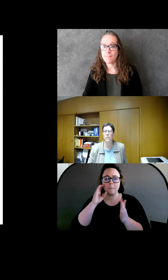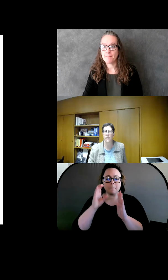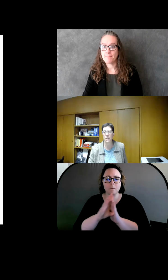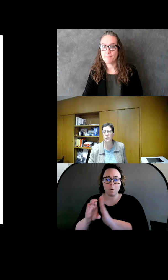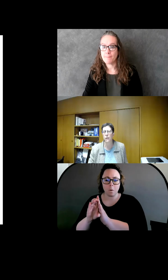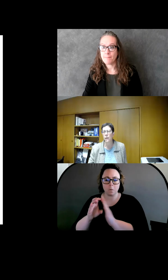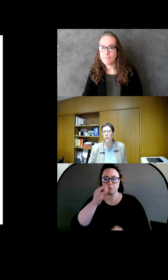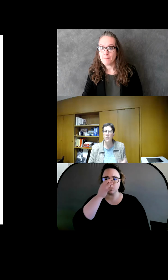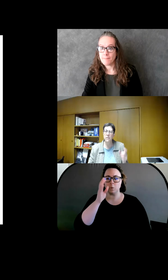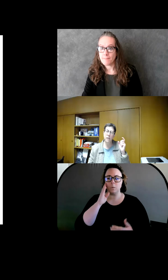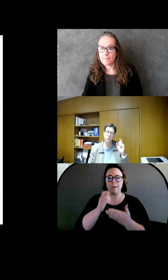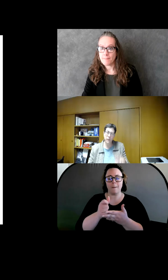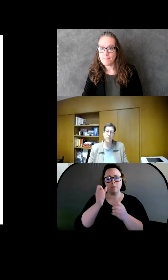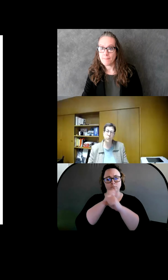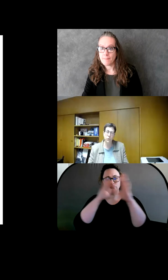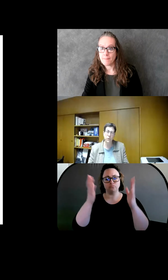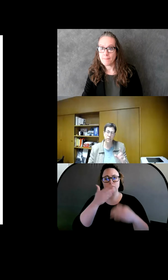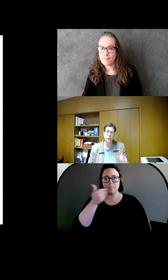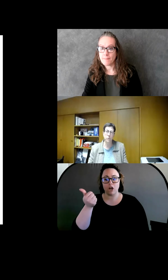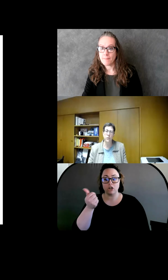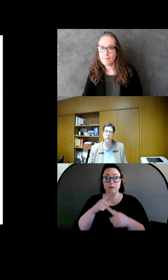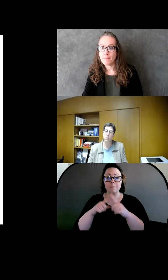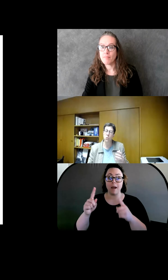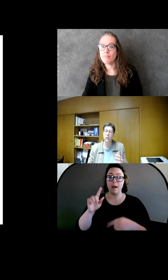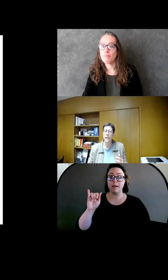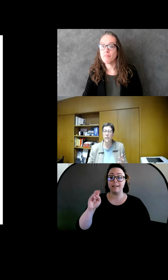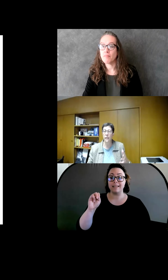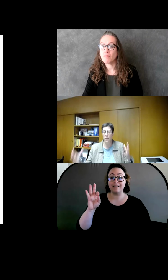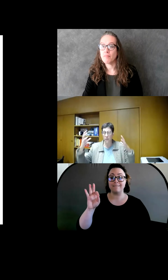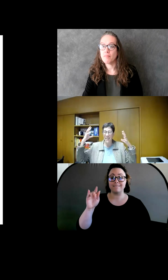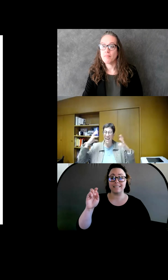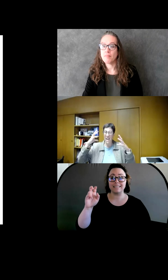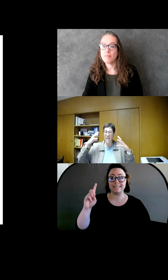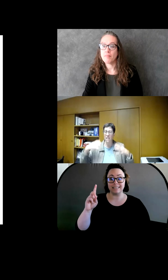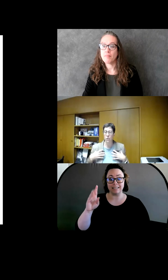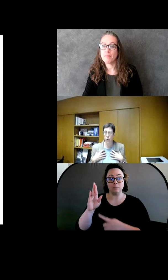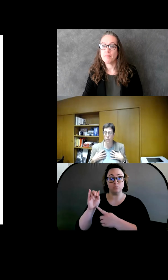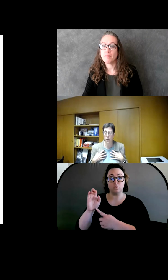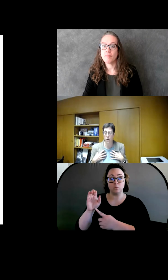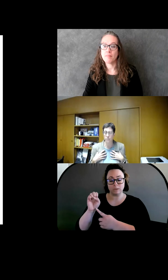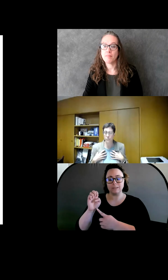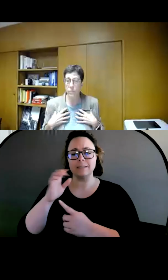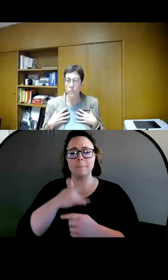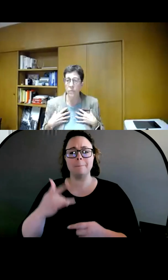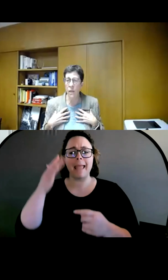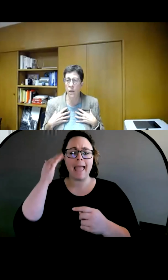minute that'll make it easier, is that inflicted bruises due to abuse were more likely kind of on the head and the